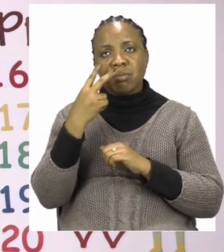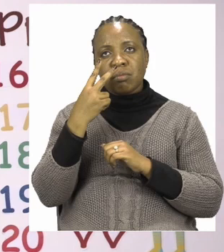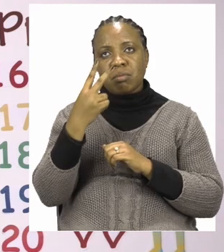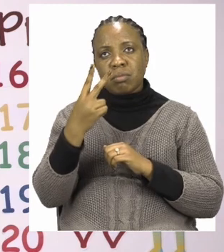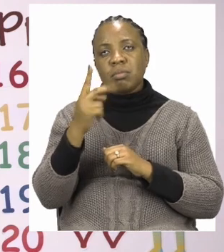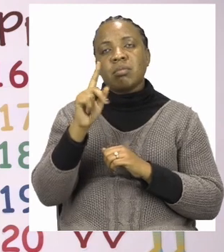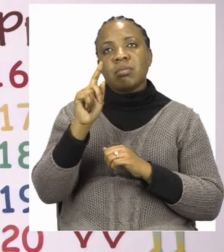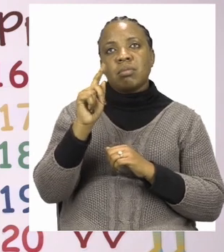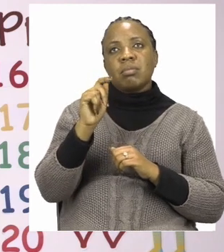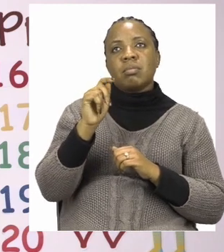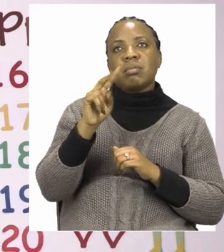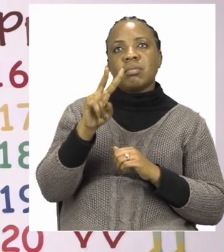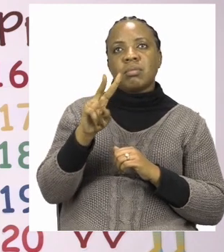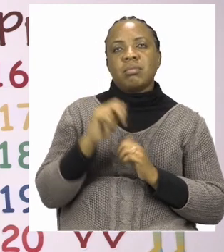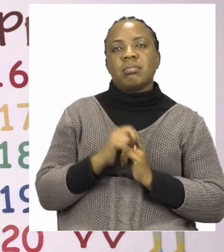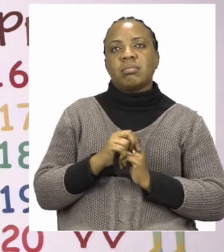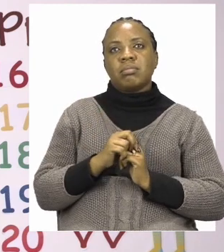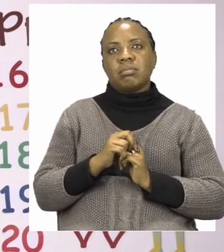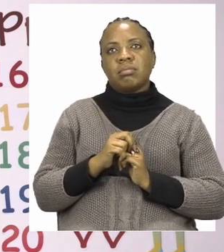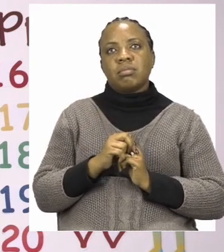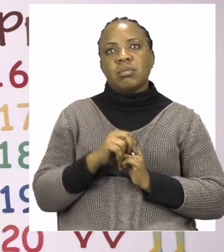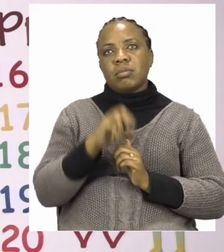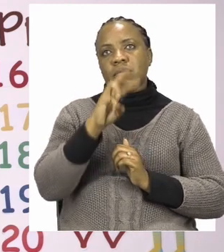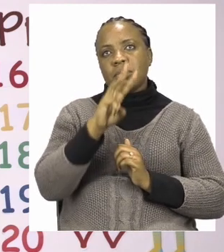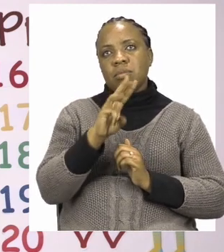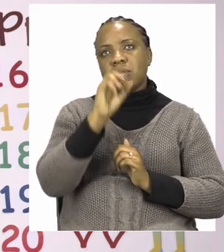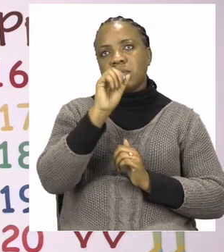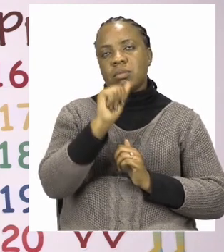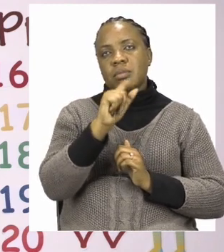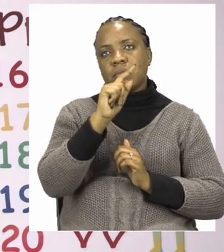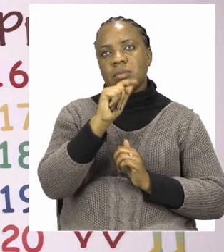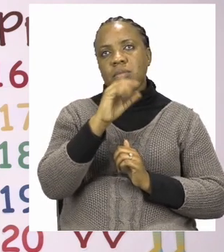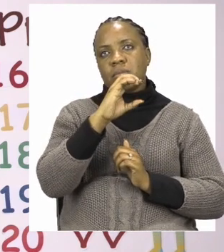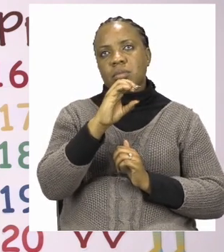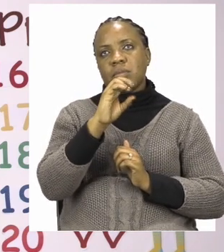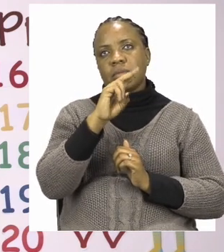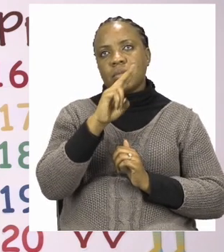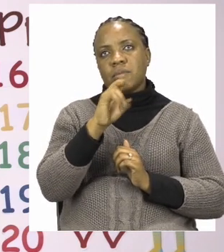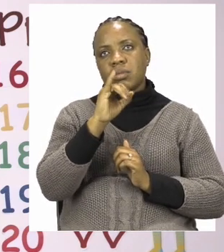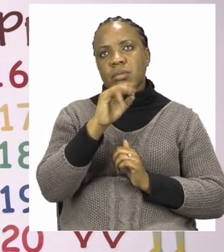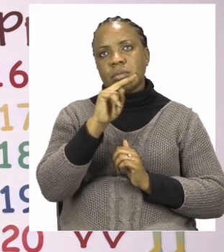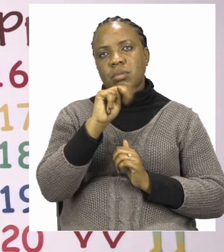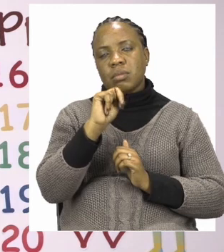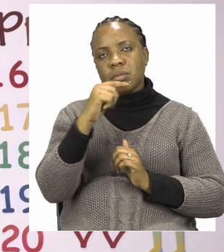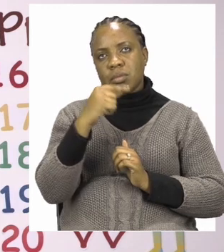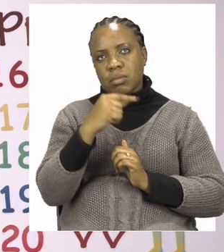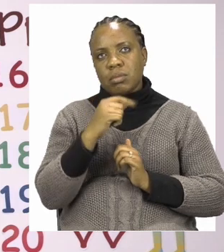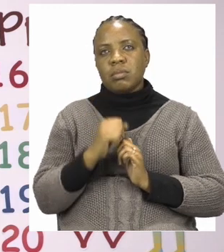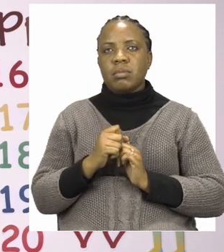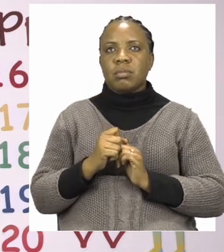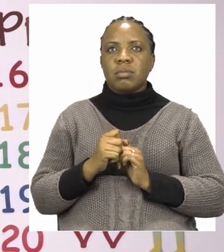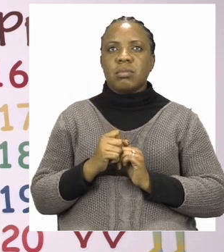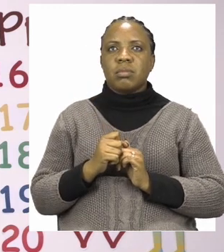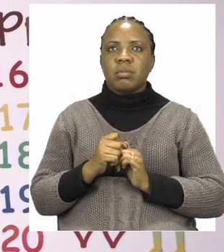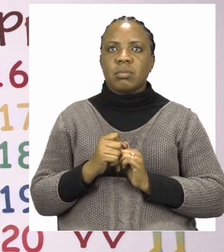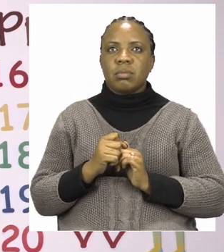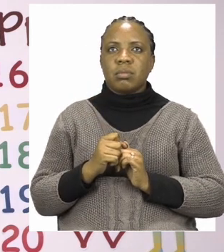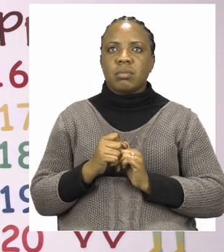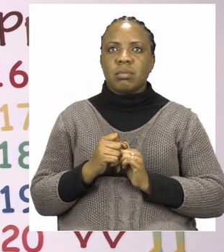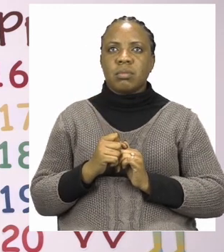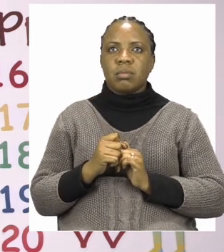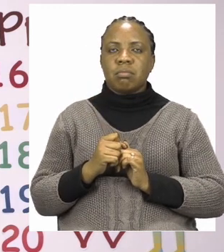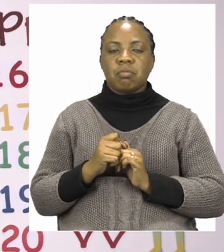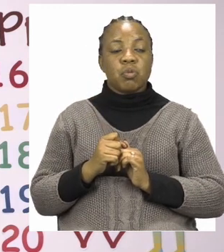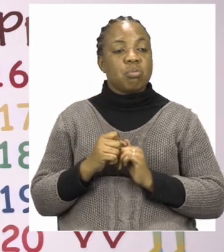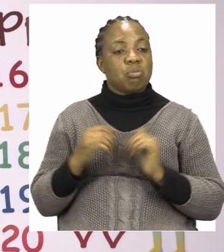TV. Yes, that is correct because it's still happening. They haven't stopped, as you can see from the